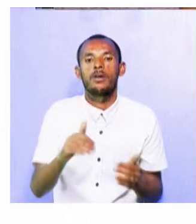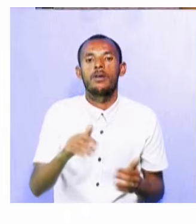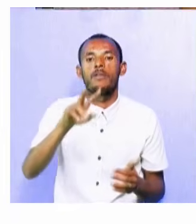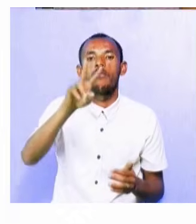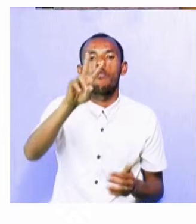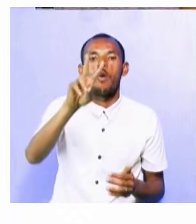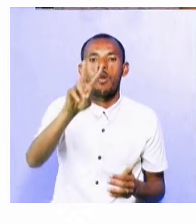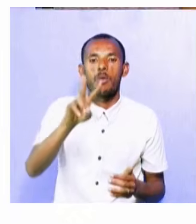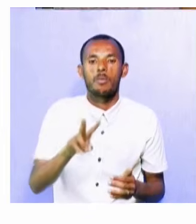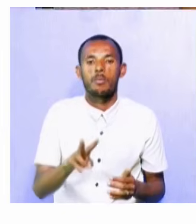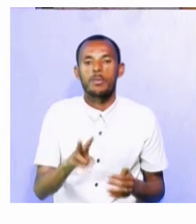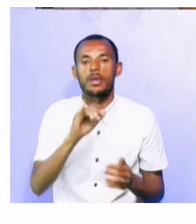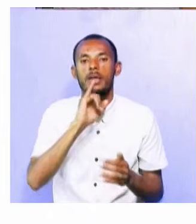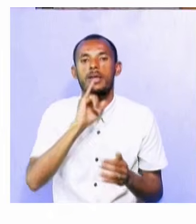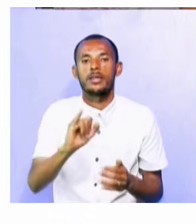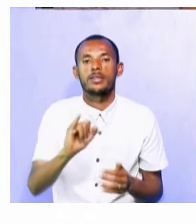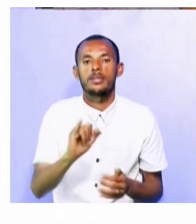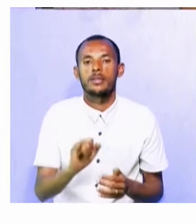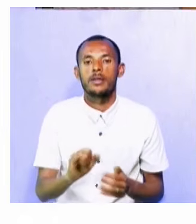is